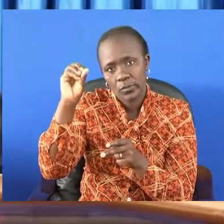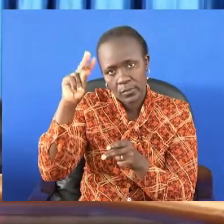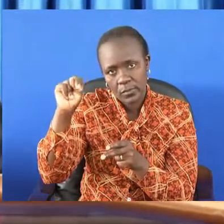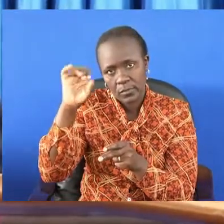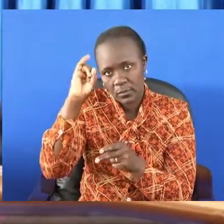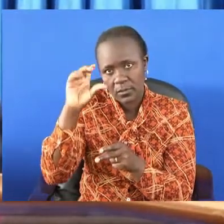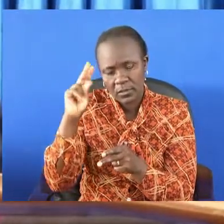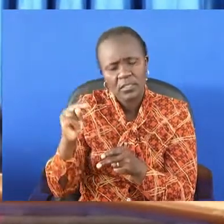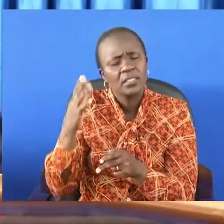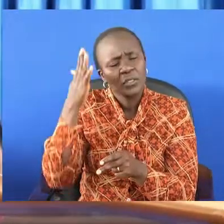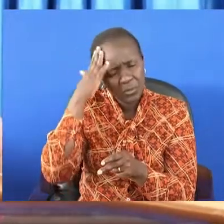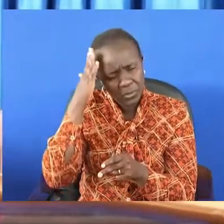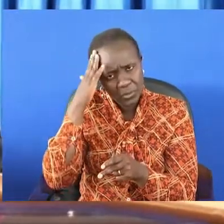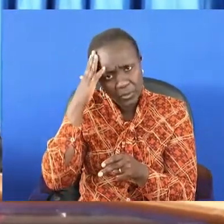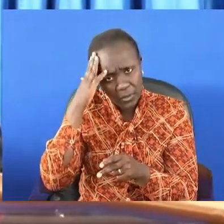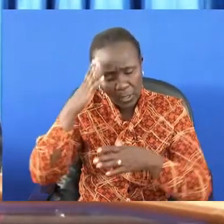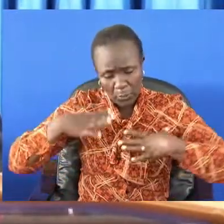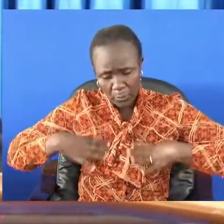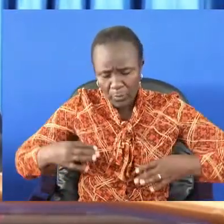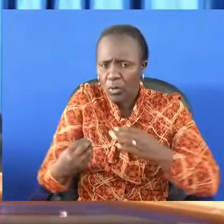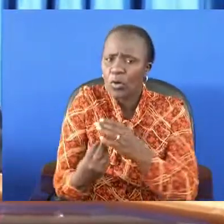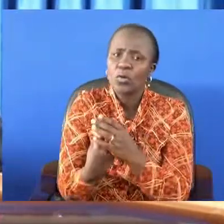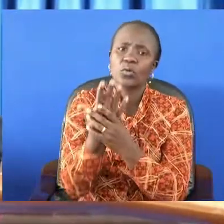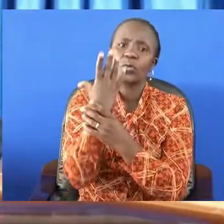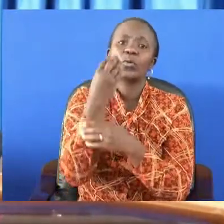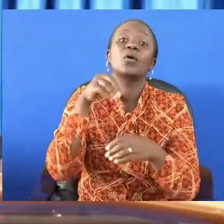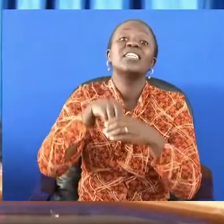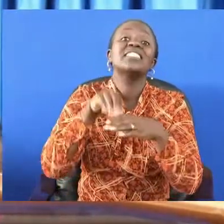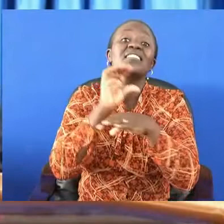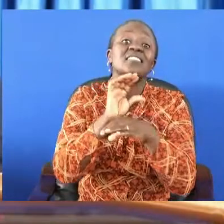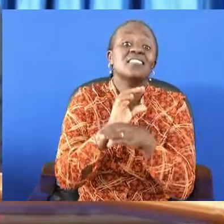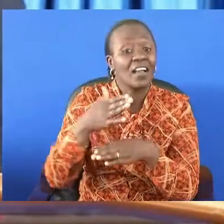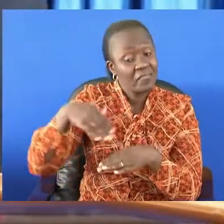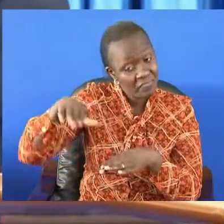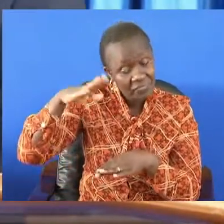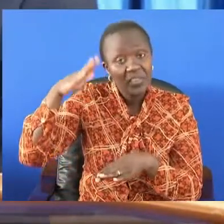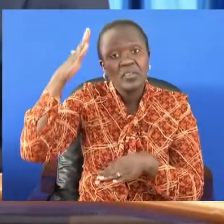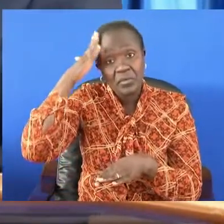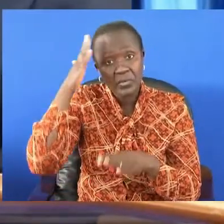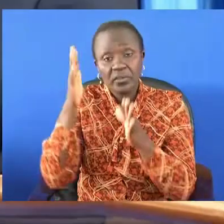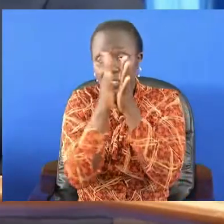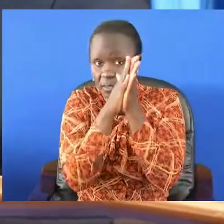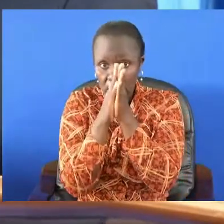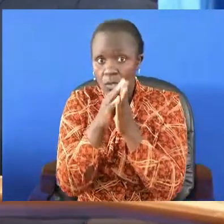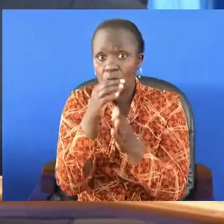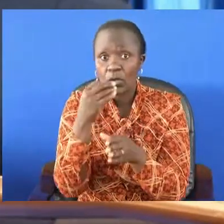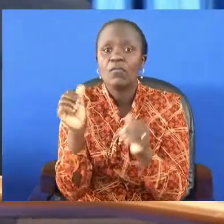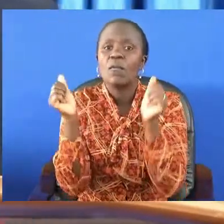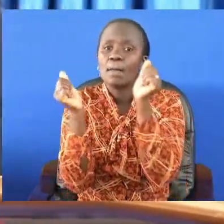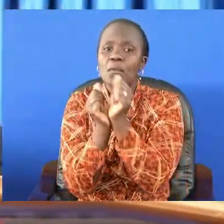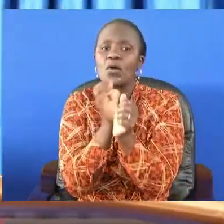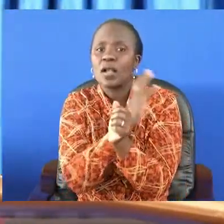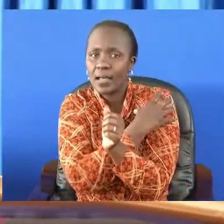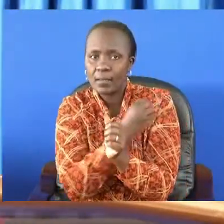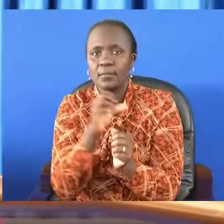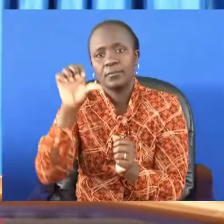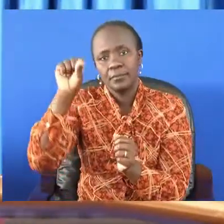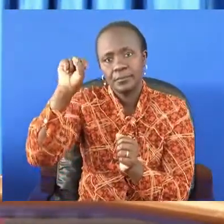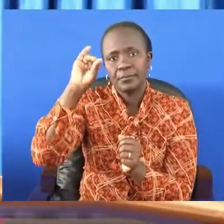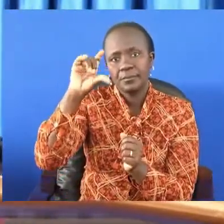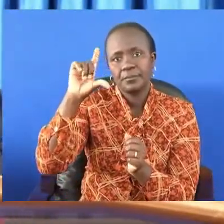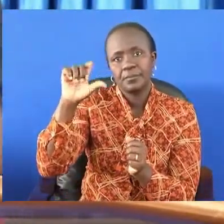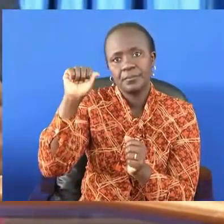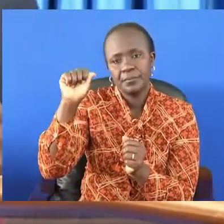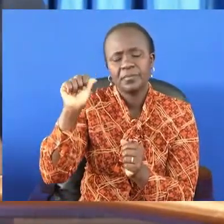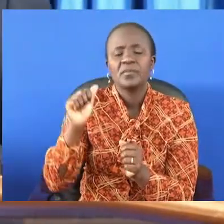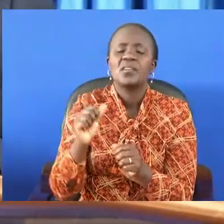in from a church background. You realize the story of Paul and Silas. That,